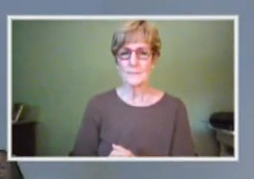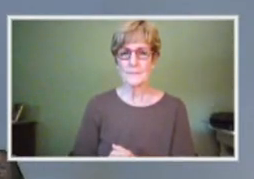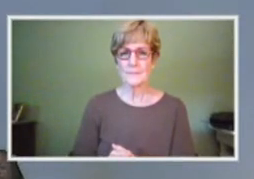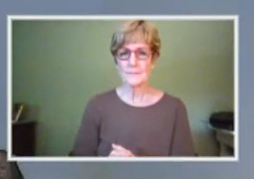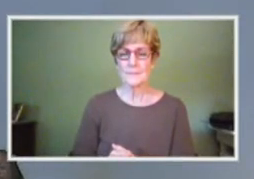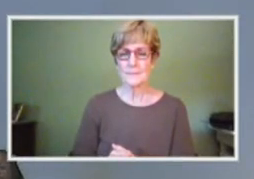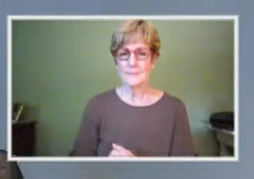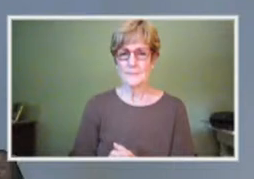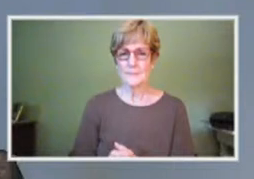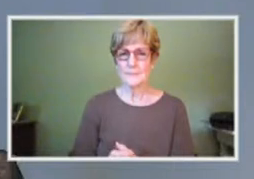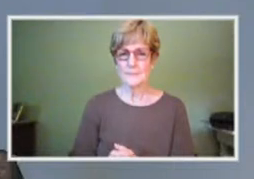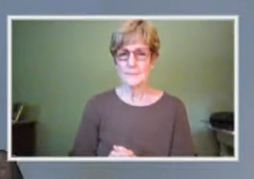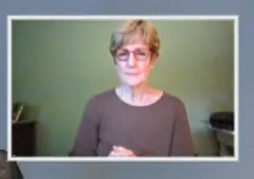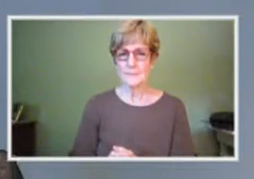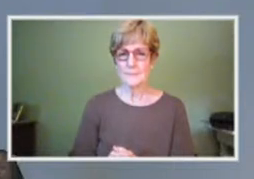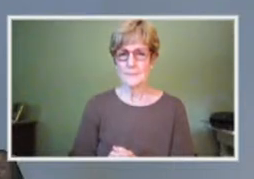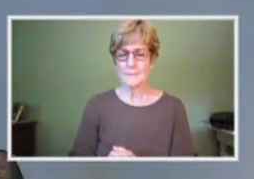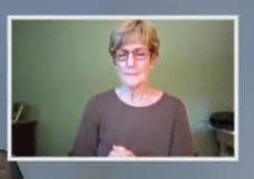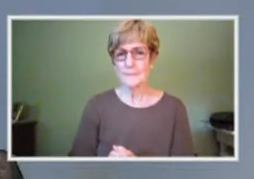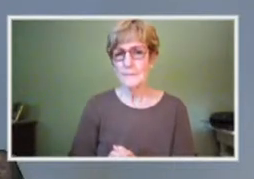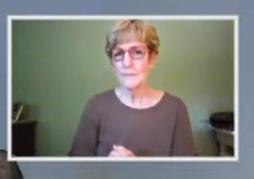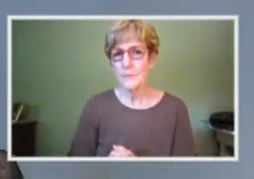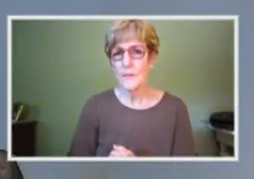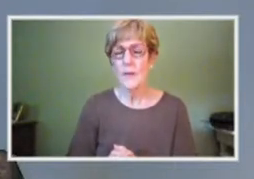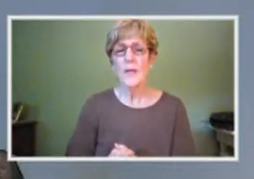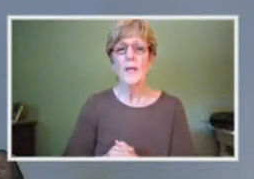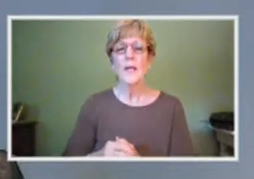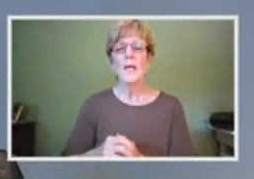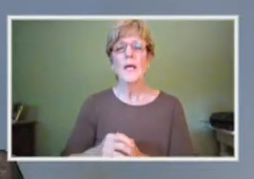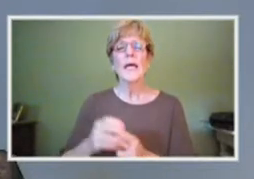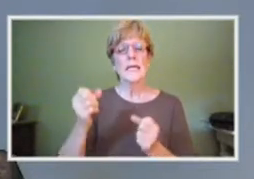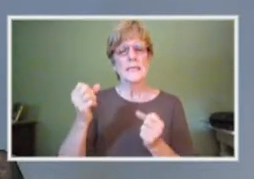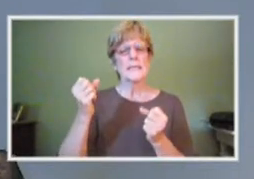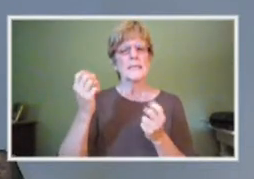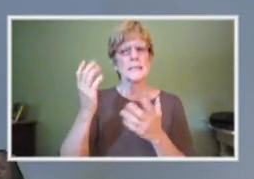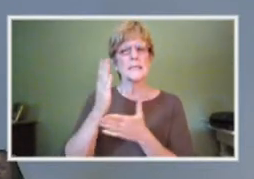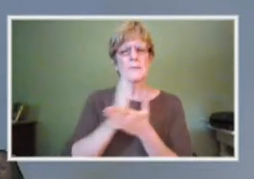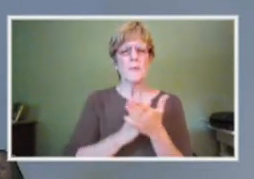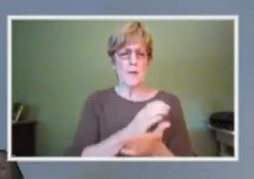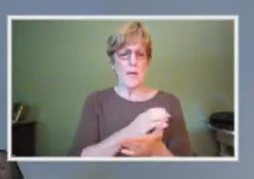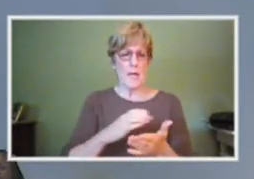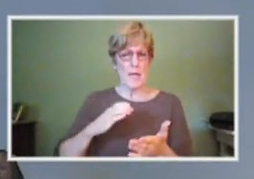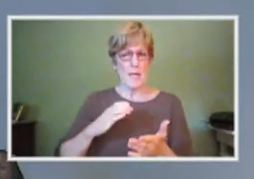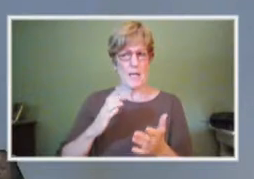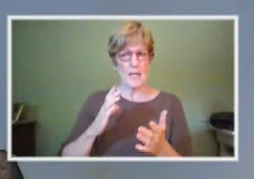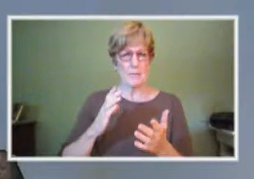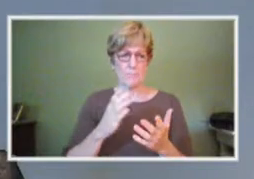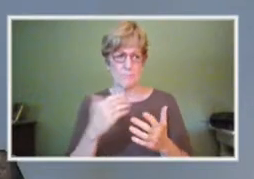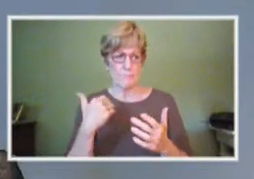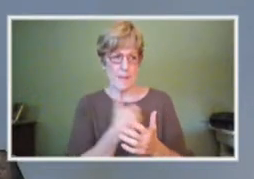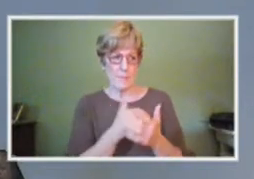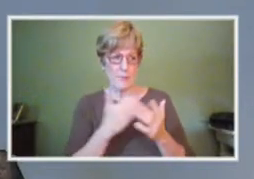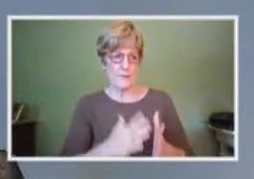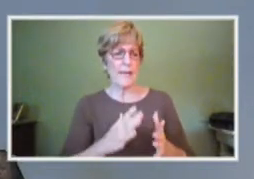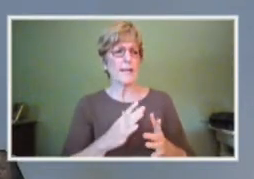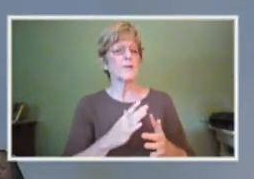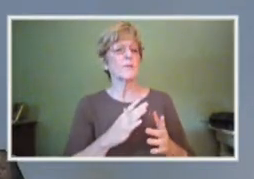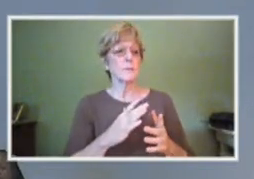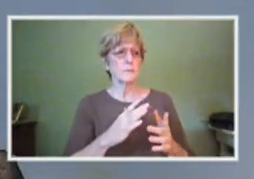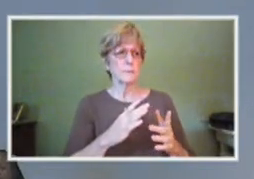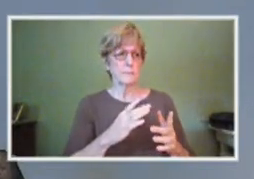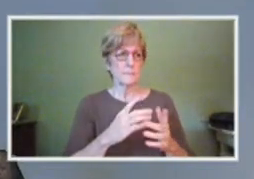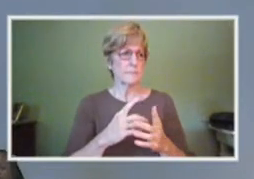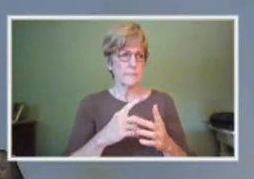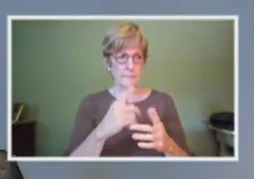I actually, so many of my colleagues asked questions that I could have asked, and actually intermittently as they were speaking, I